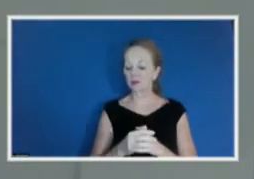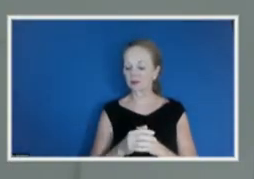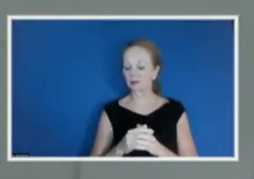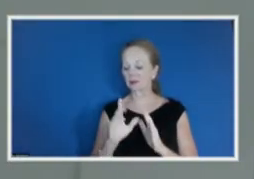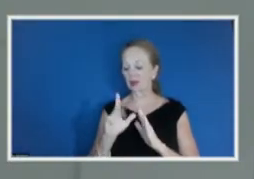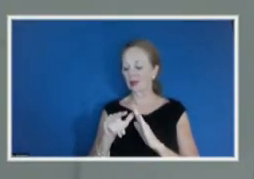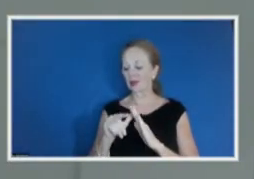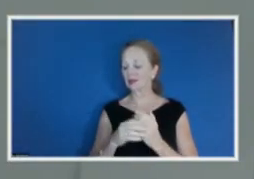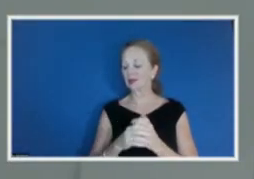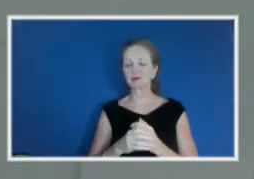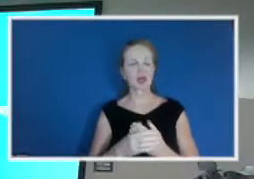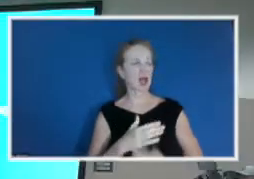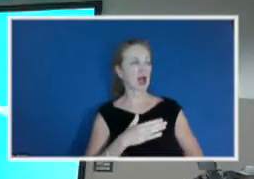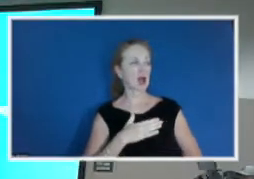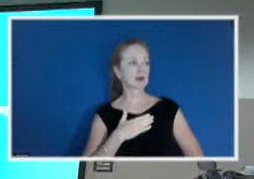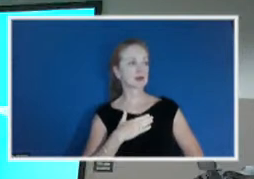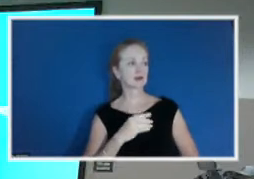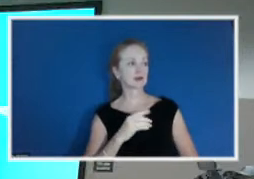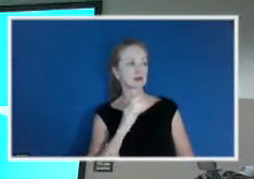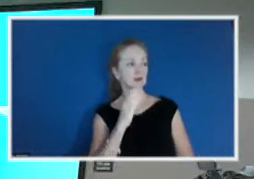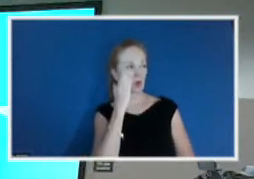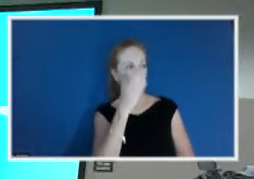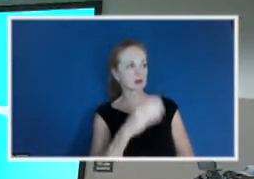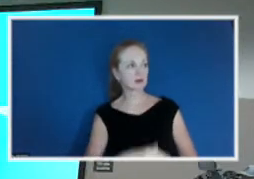think we continue to work on that. Thank you.